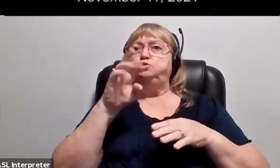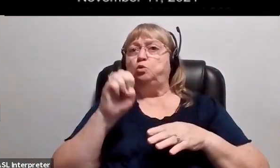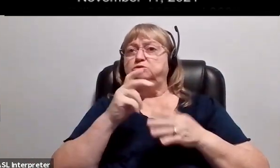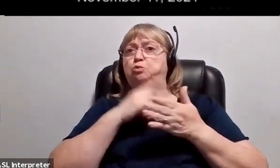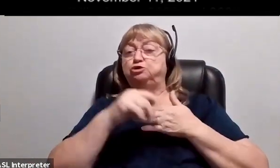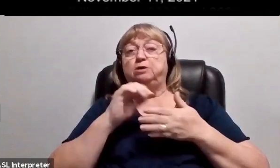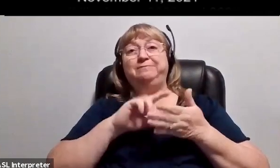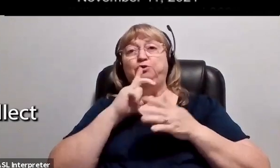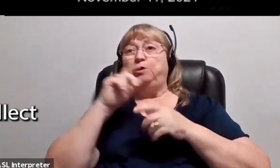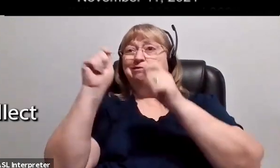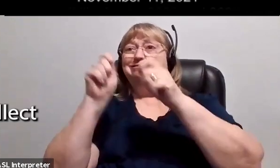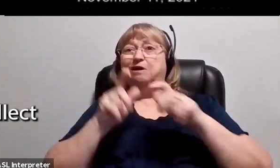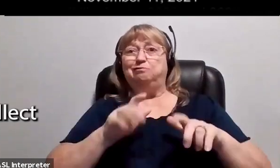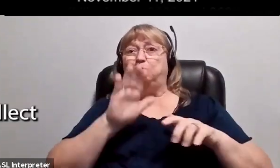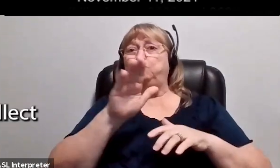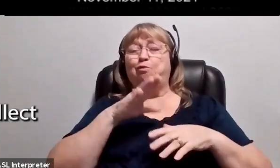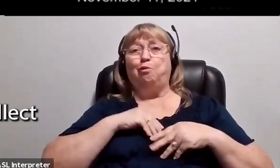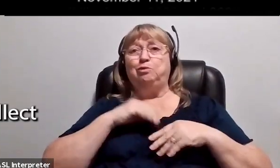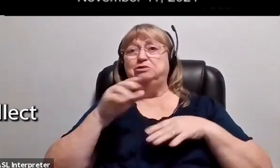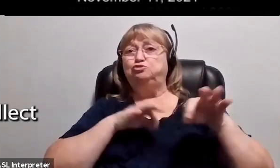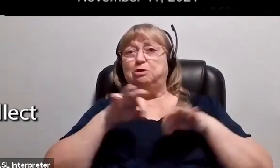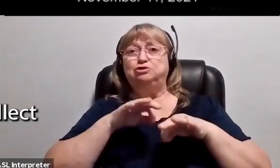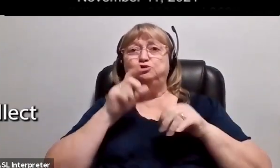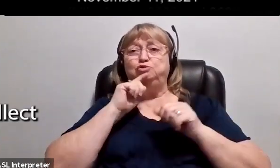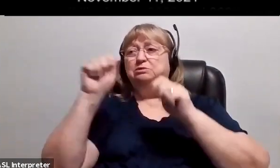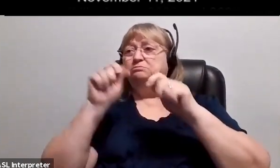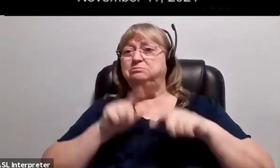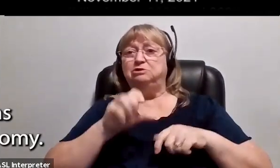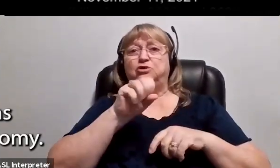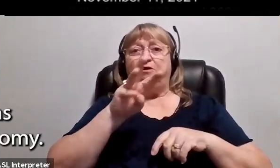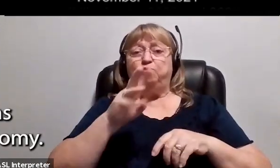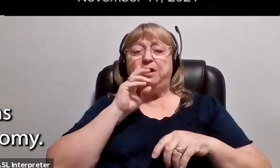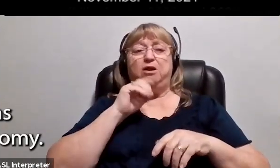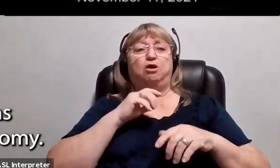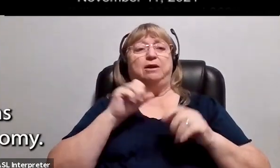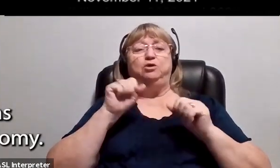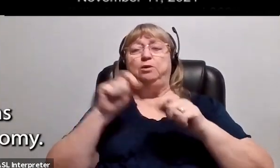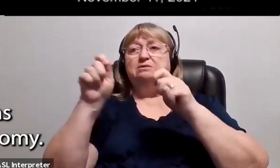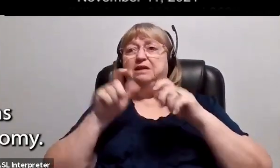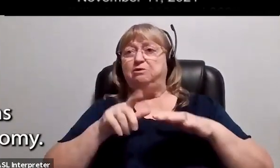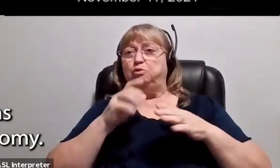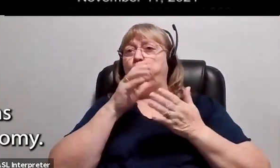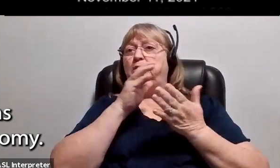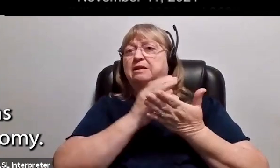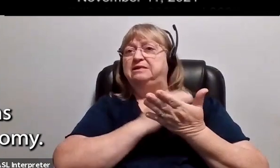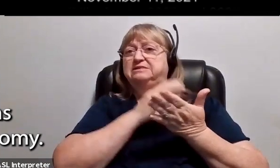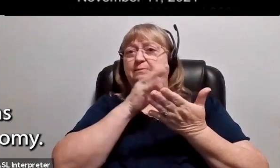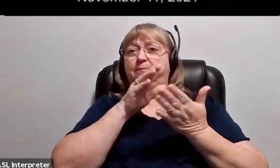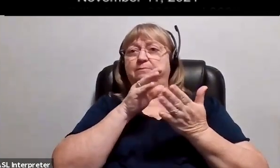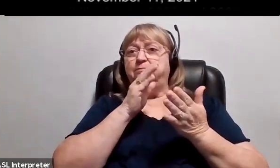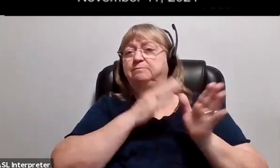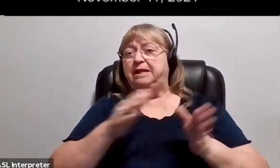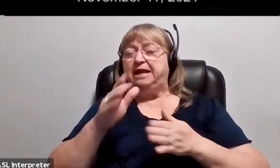download your own instructions to build. You can download the software to collect and plot the data. And you can download lesson plans that we're developing to teach